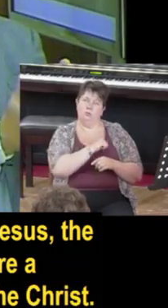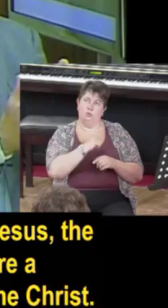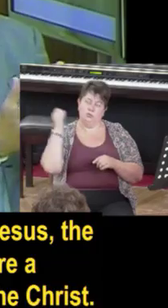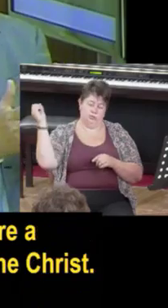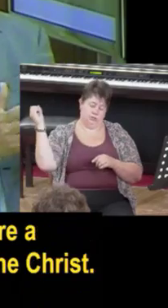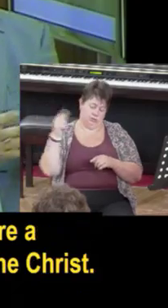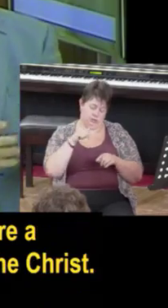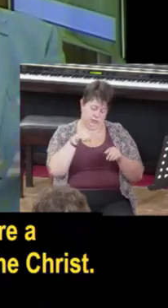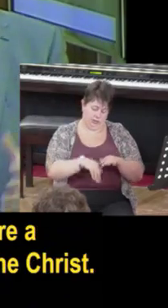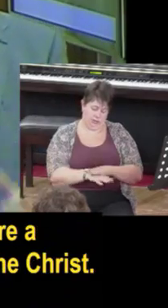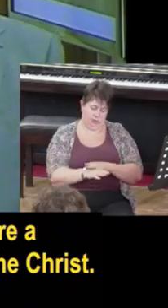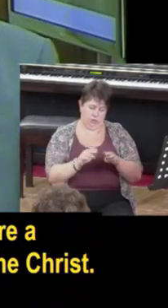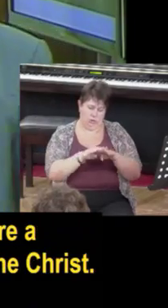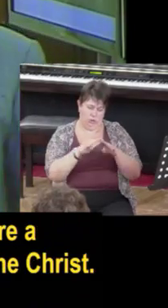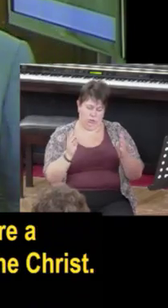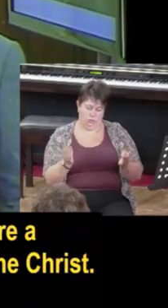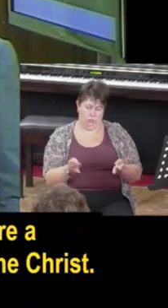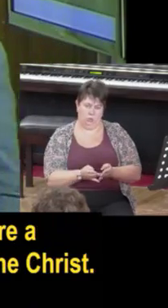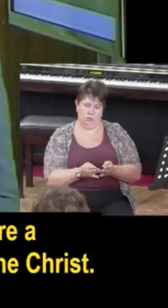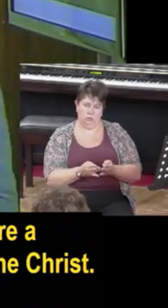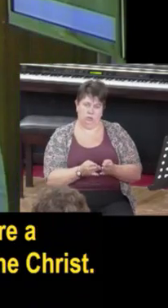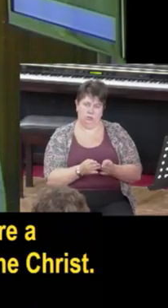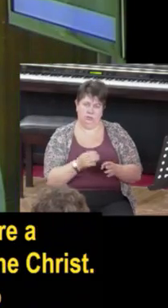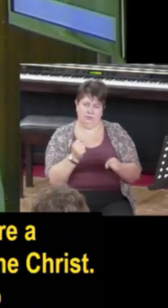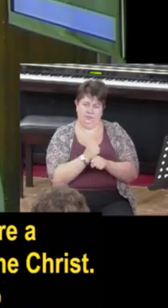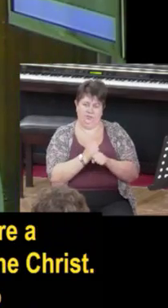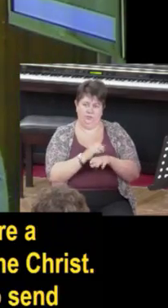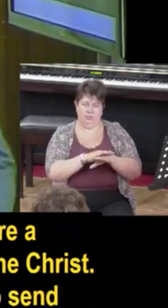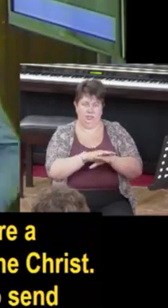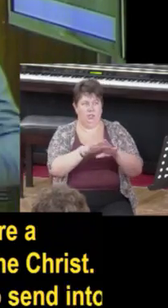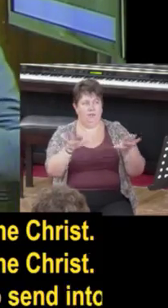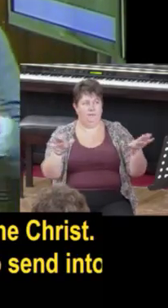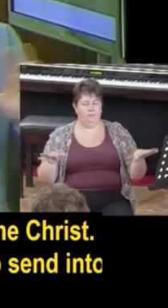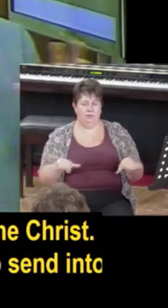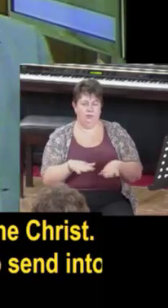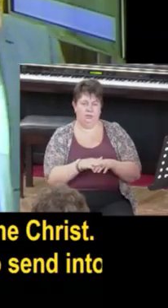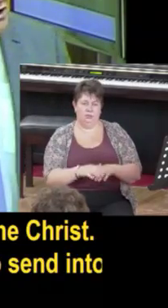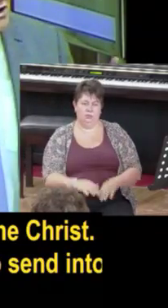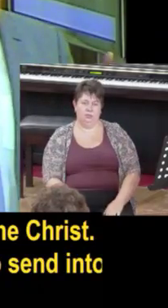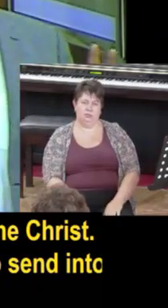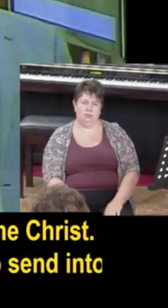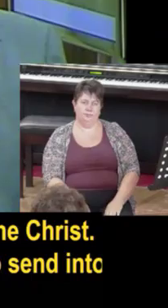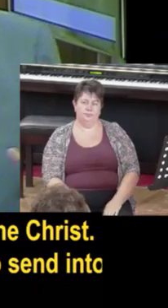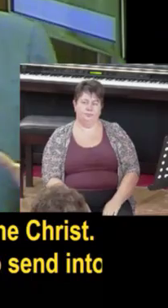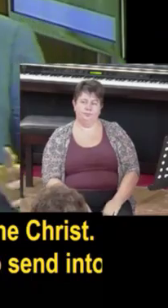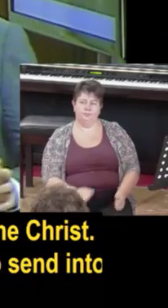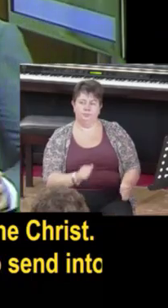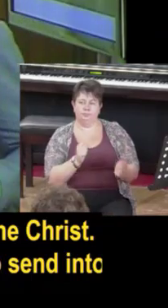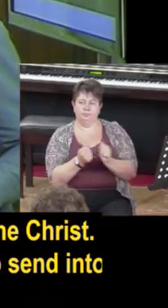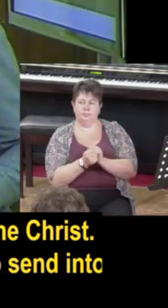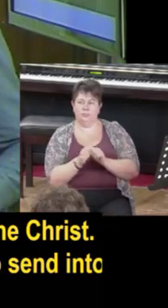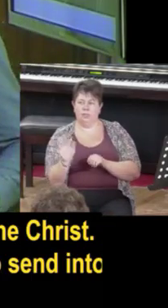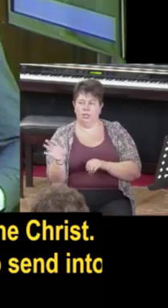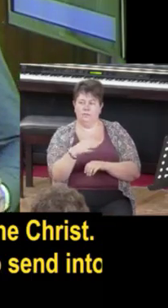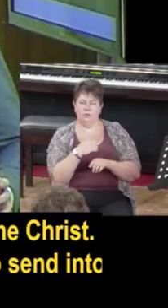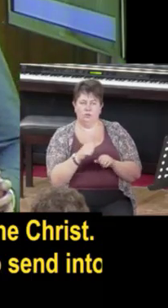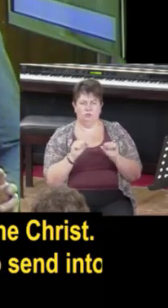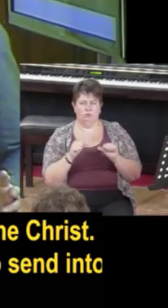world in order to sort things out, to put everything right